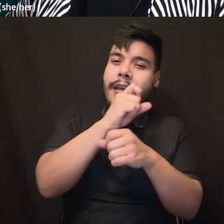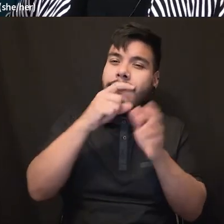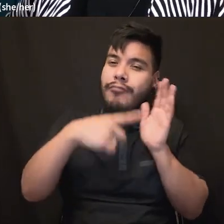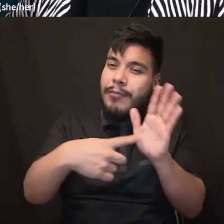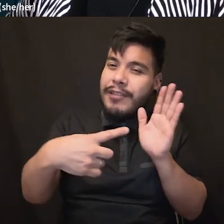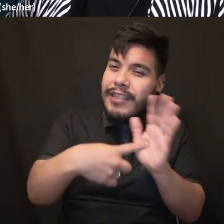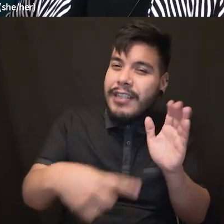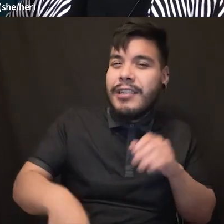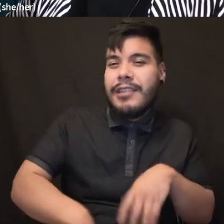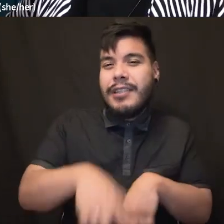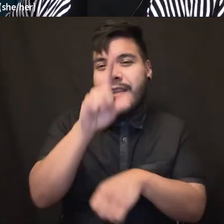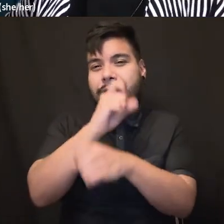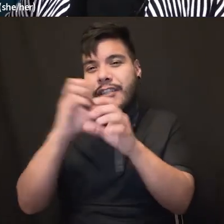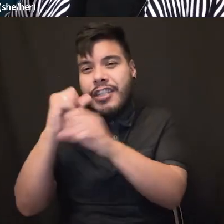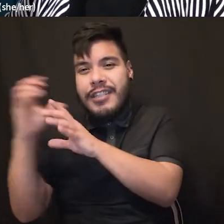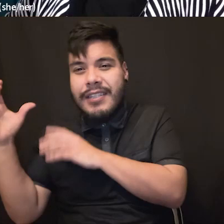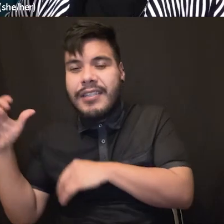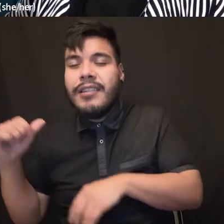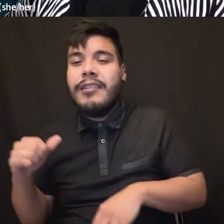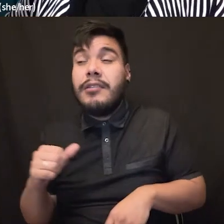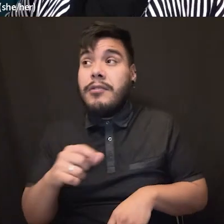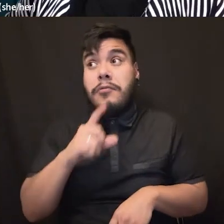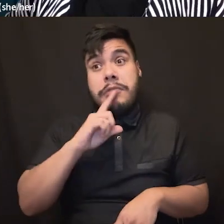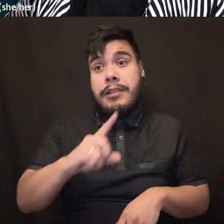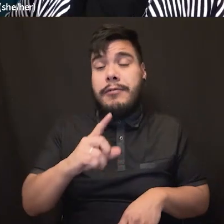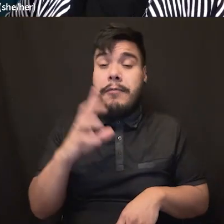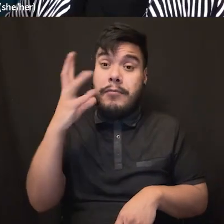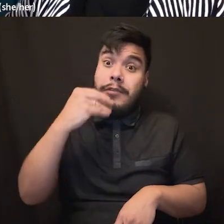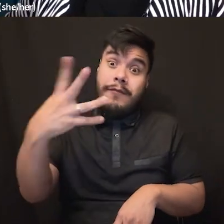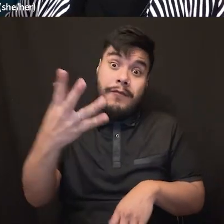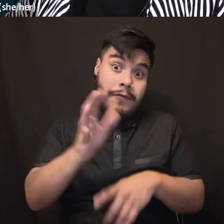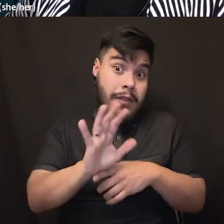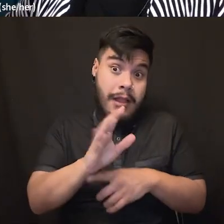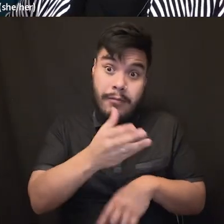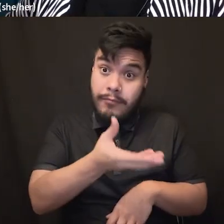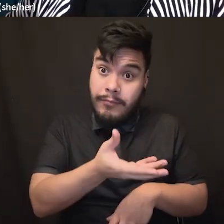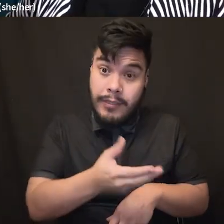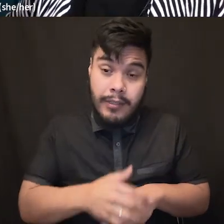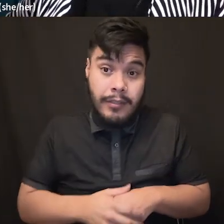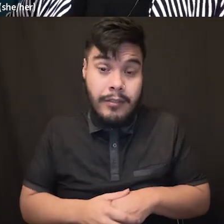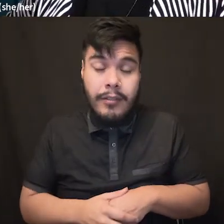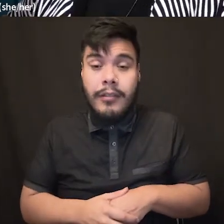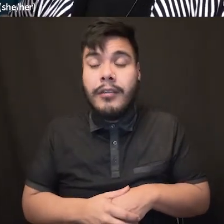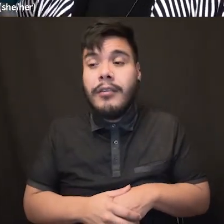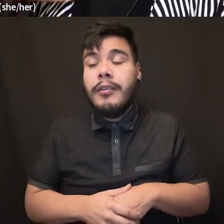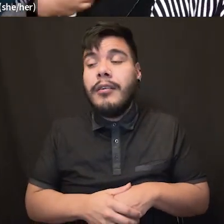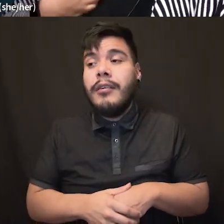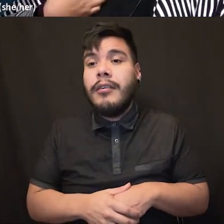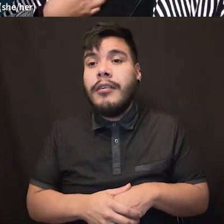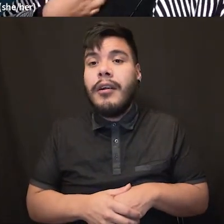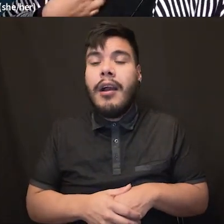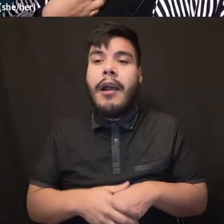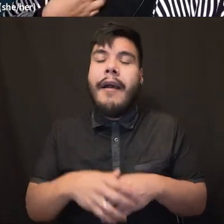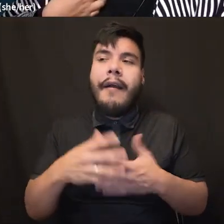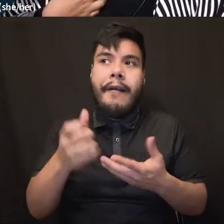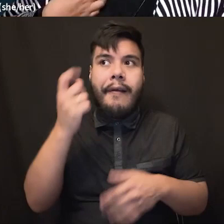representations. And it turned out to be a really beautiful film. So I can't say that the conversation I had with her made